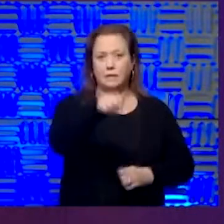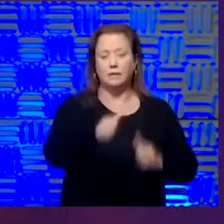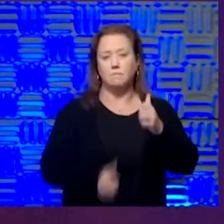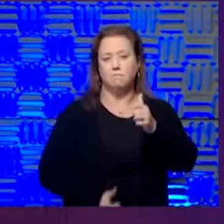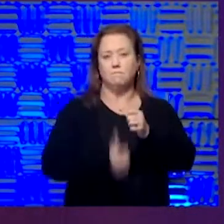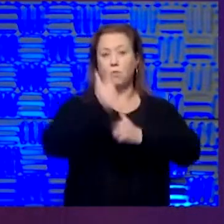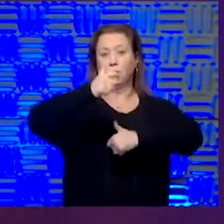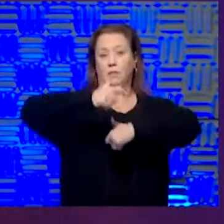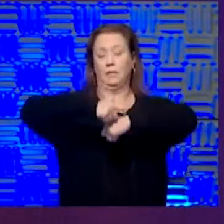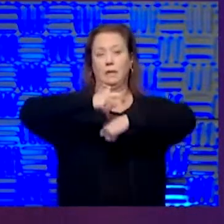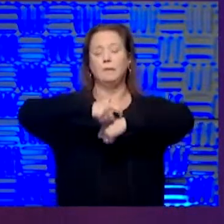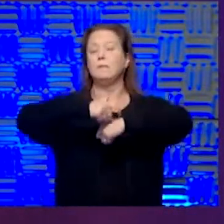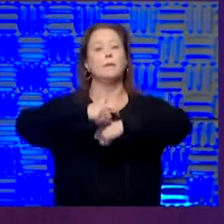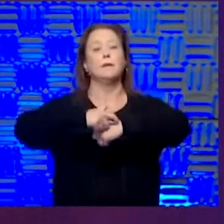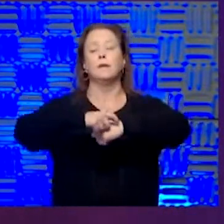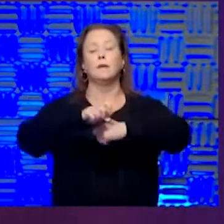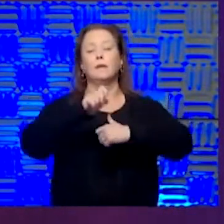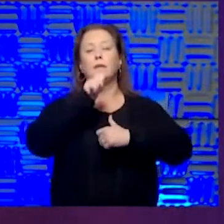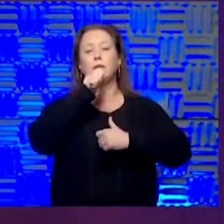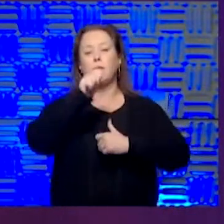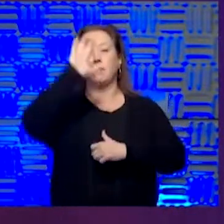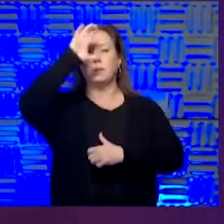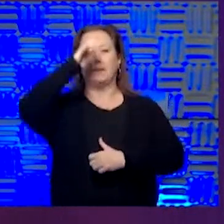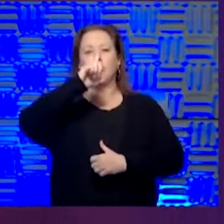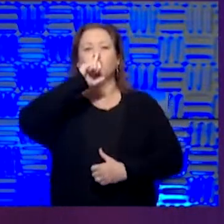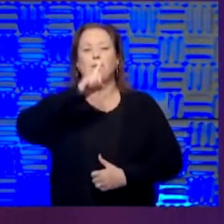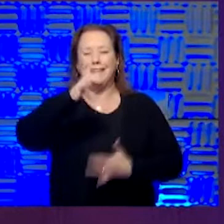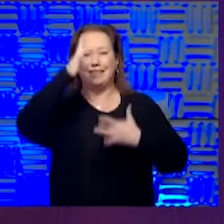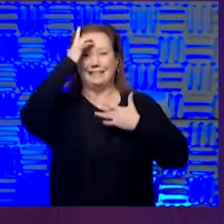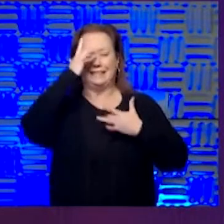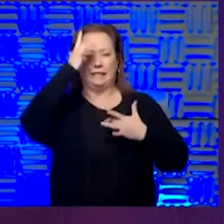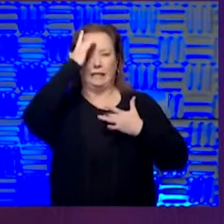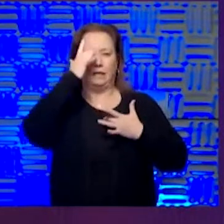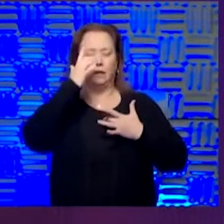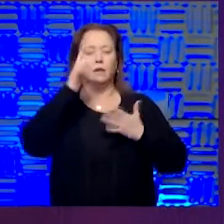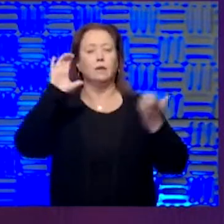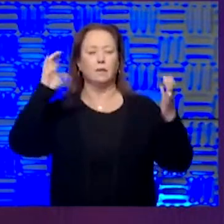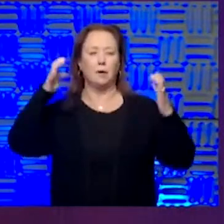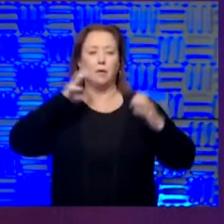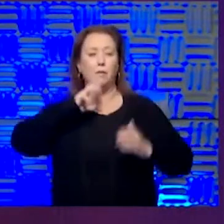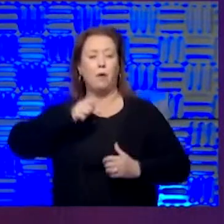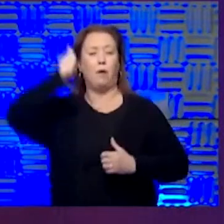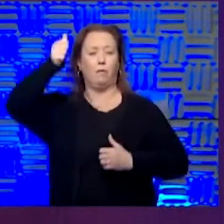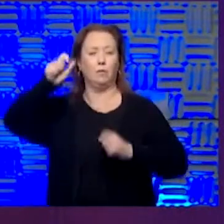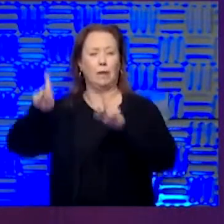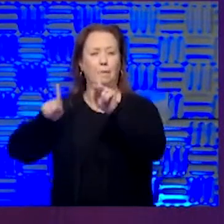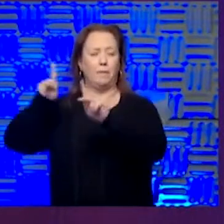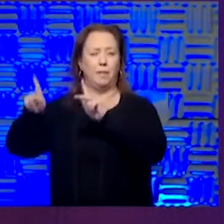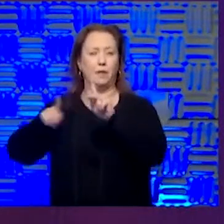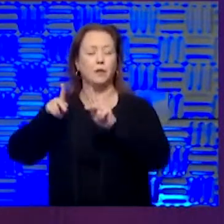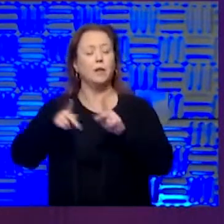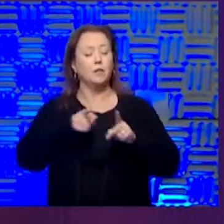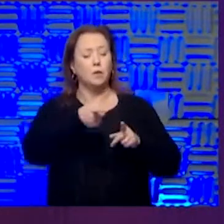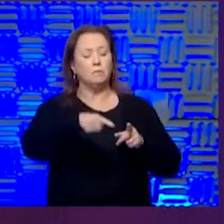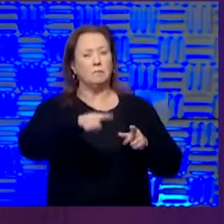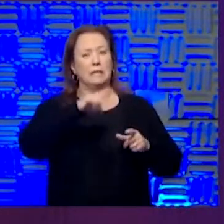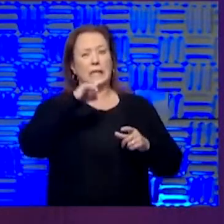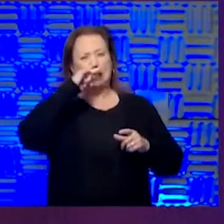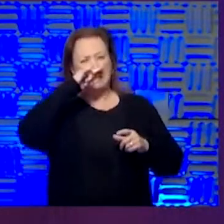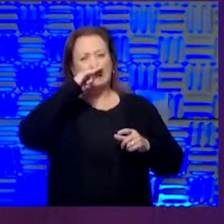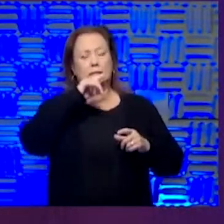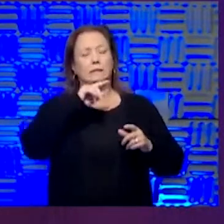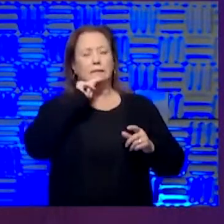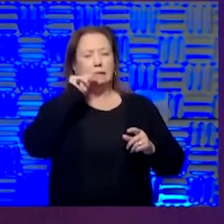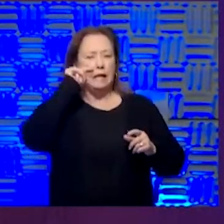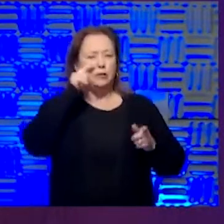time they seem to not becoming really sick like the elderly are. So far they're managing pretty well. Within